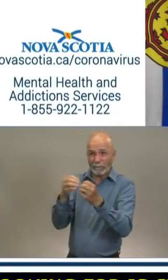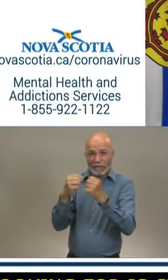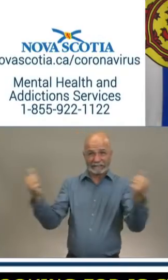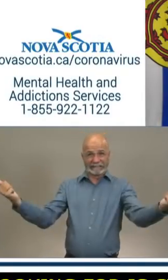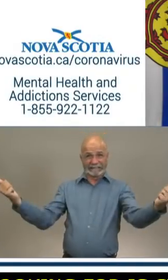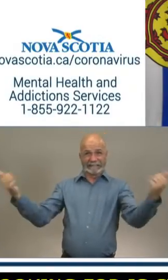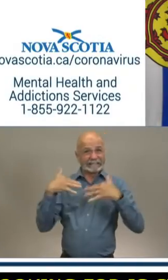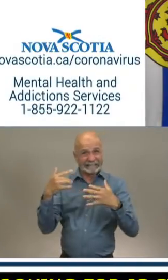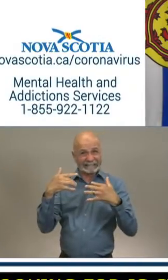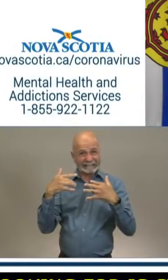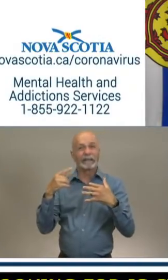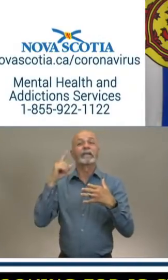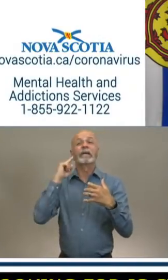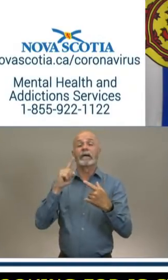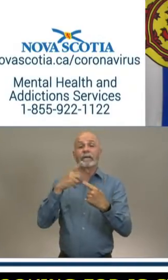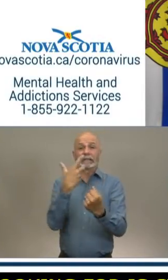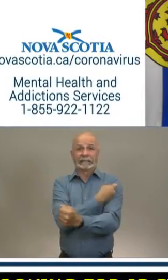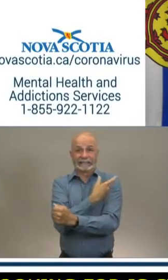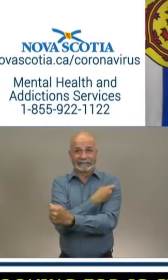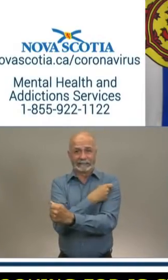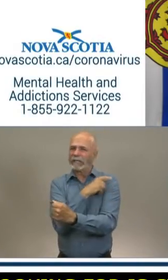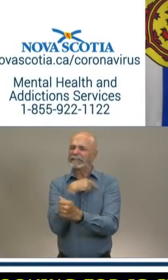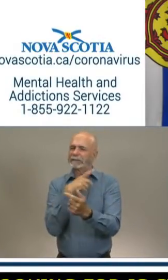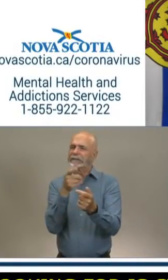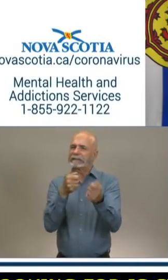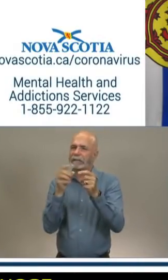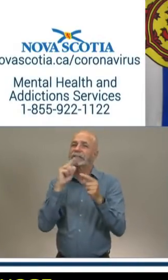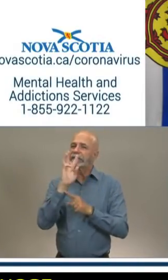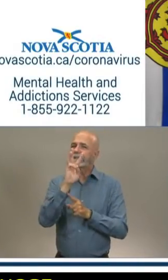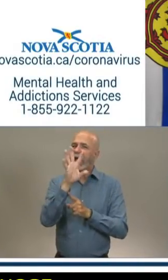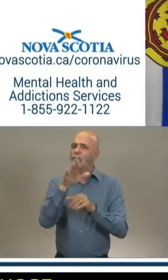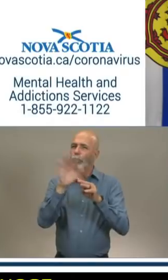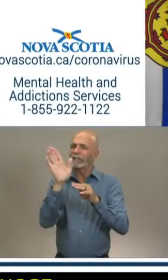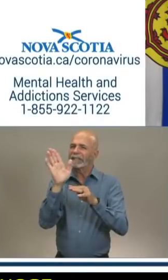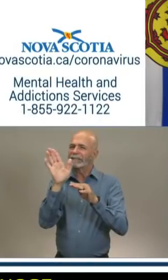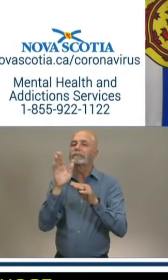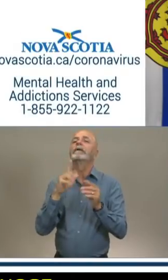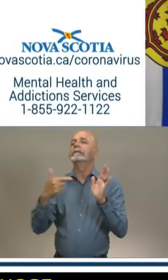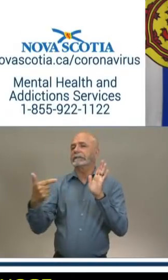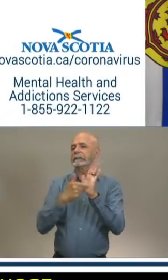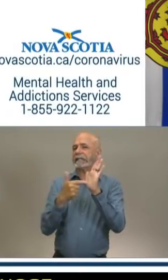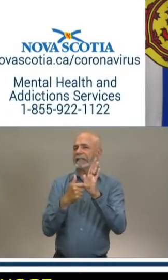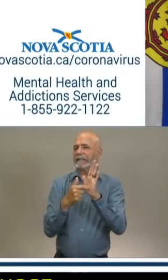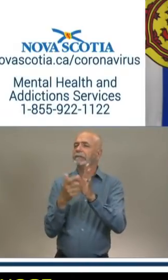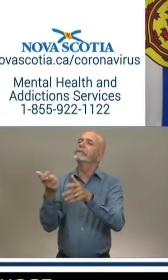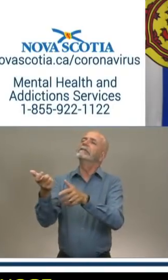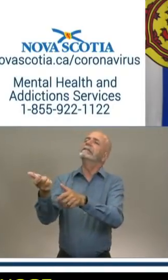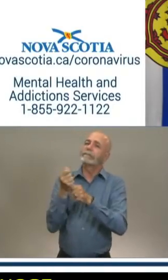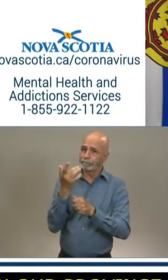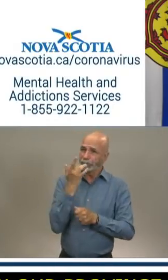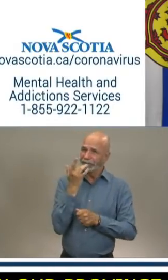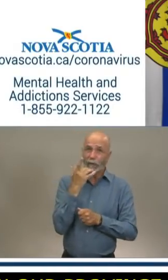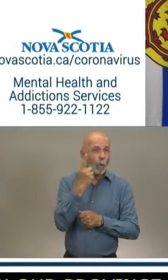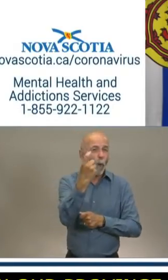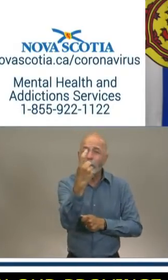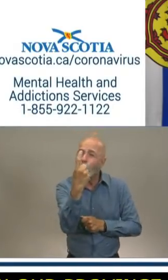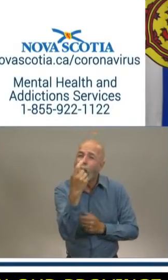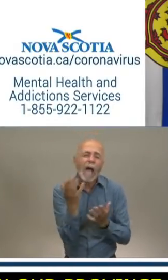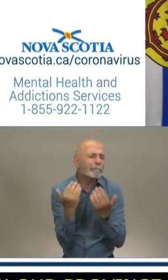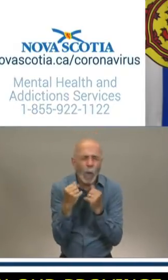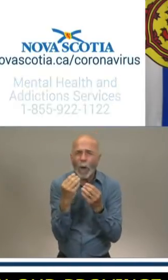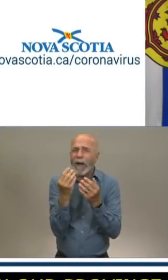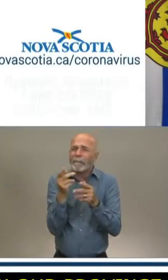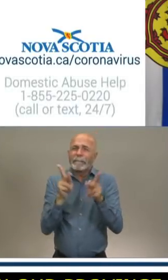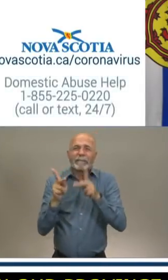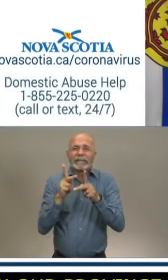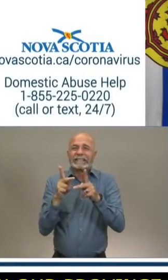65. We need more people in that age group to get their second dose. 1 more week will get us there, and again, that's 6 days